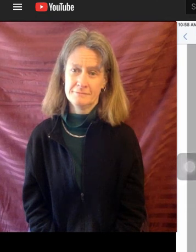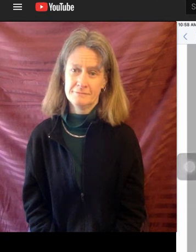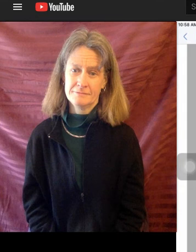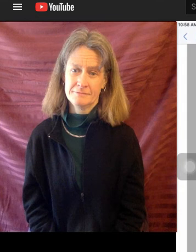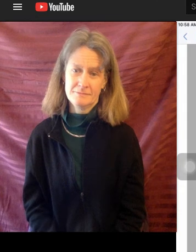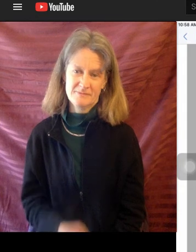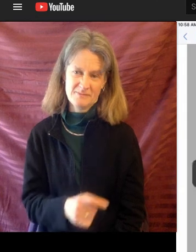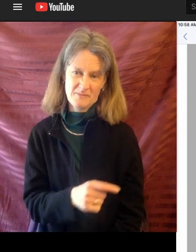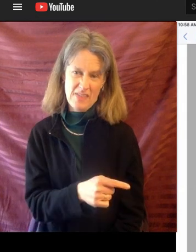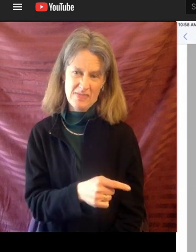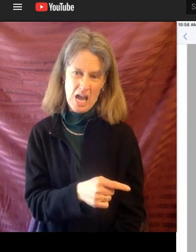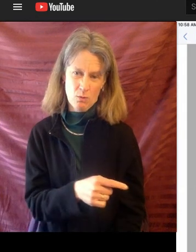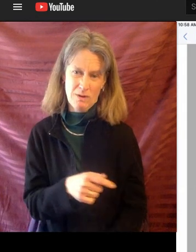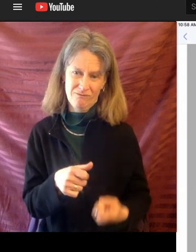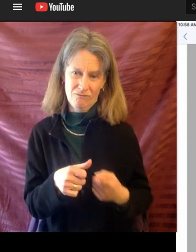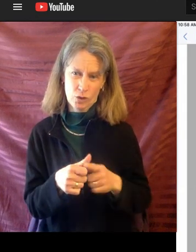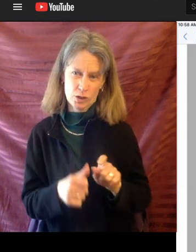And this first point